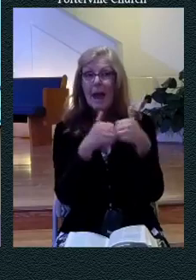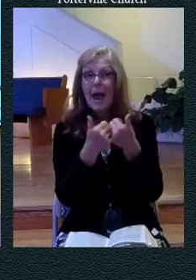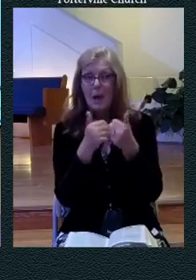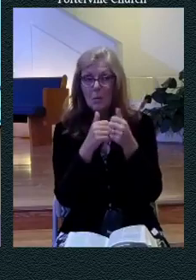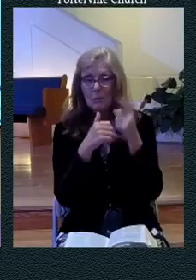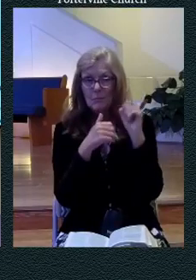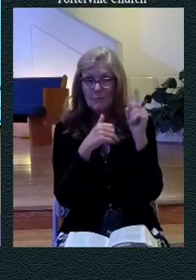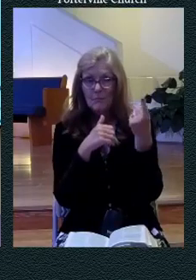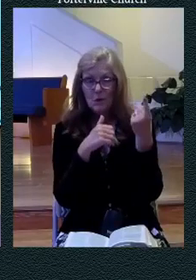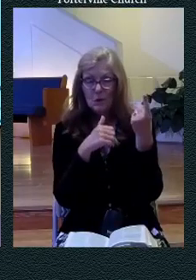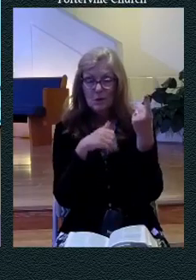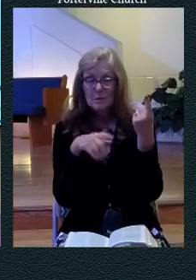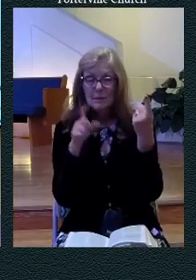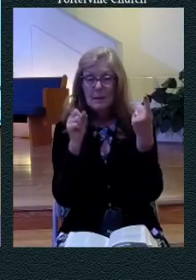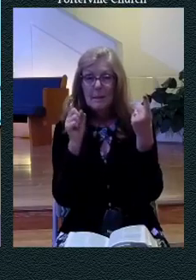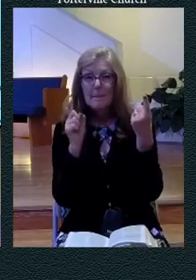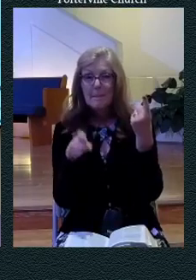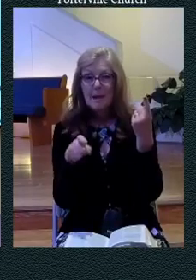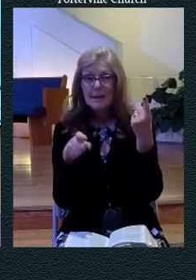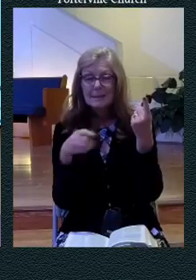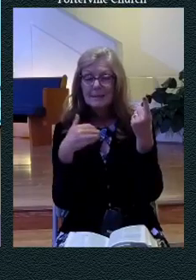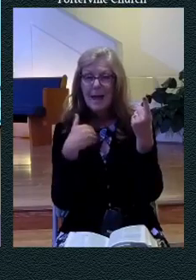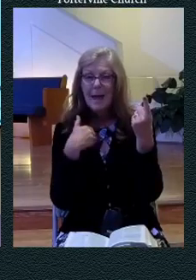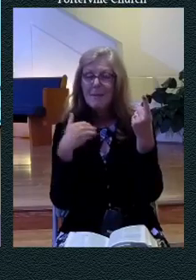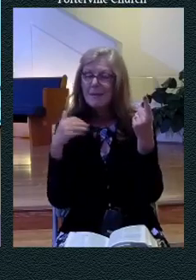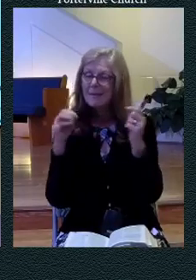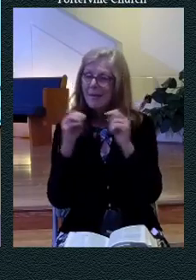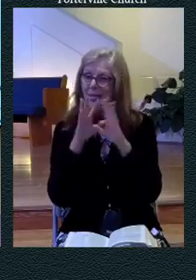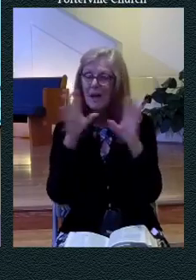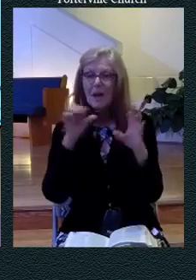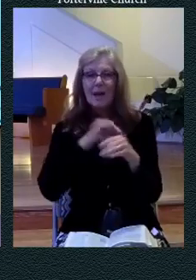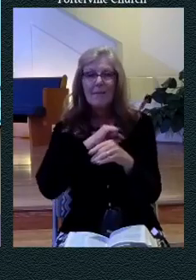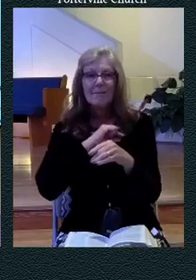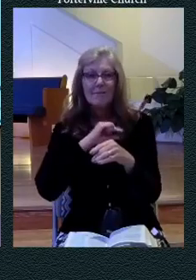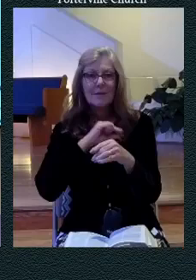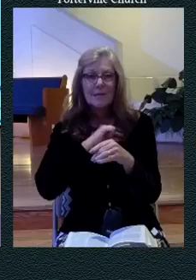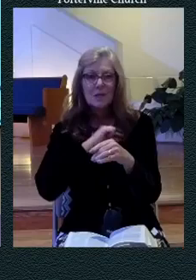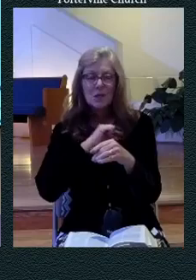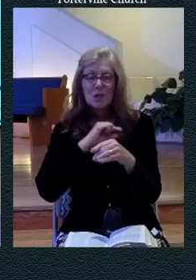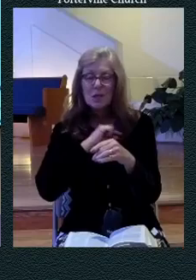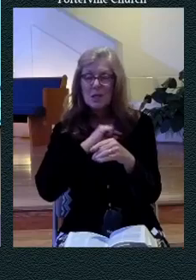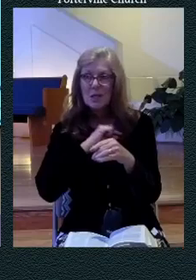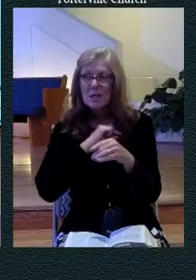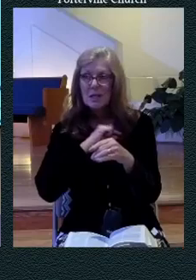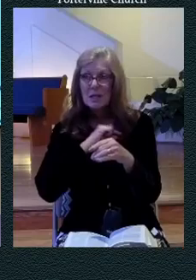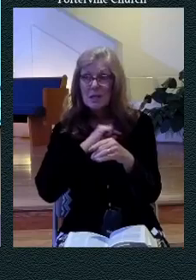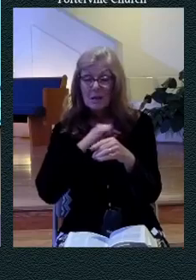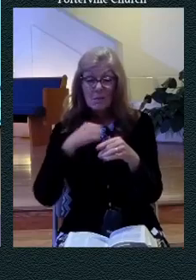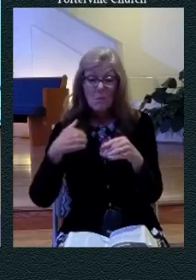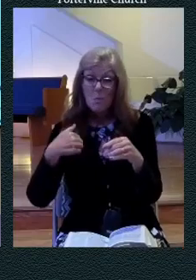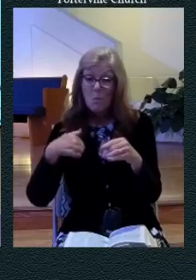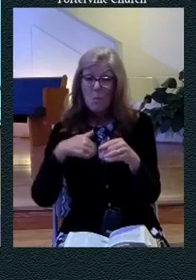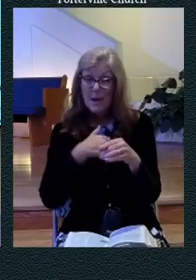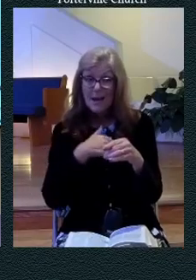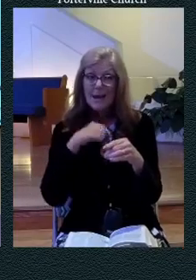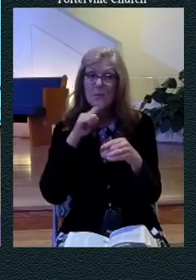to a strong and clear conviction of just how enslaved we have been.